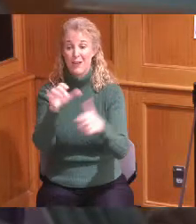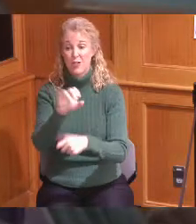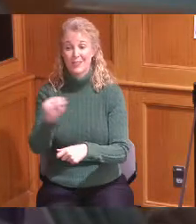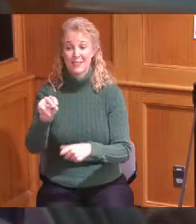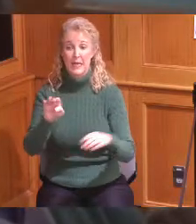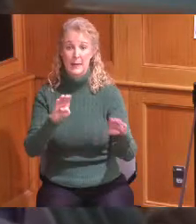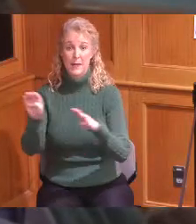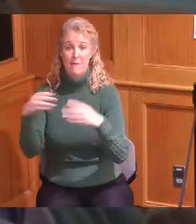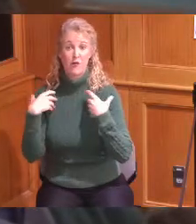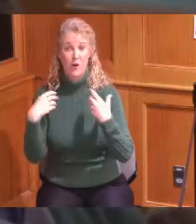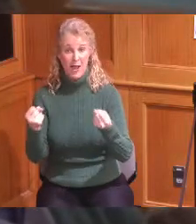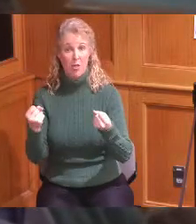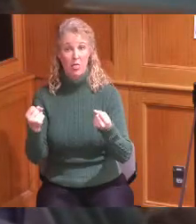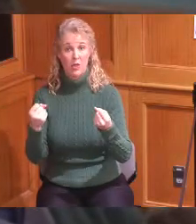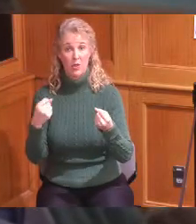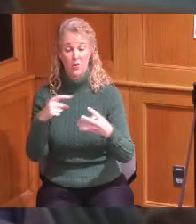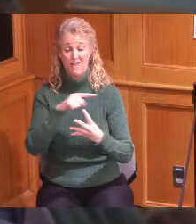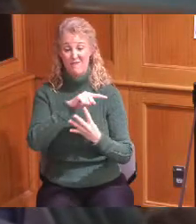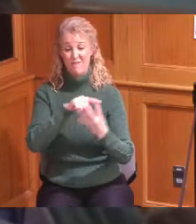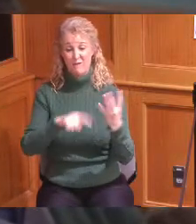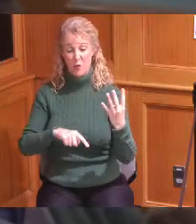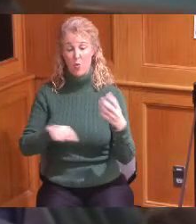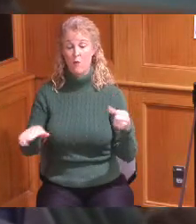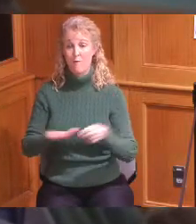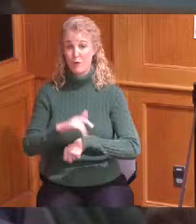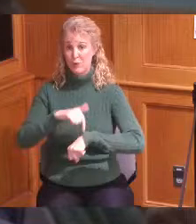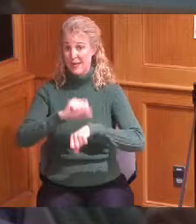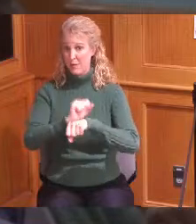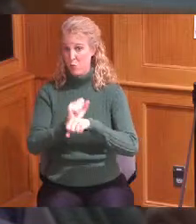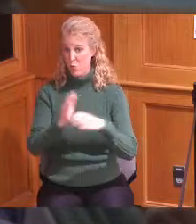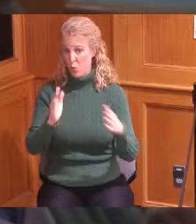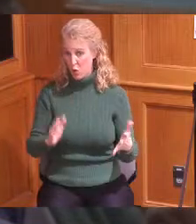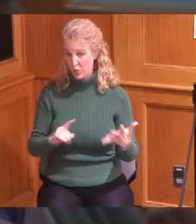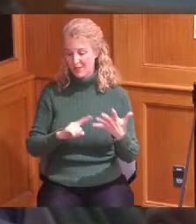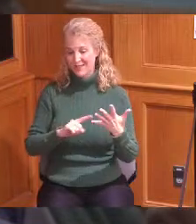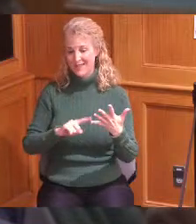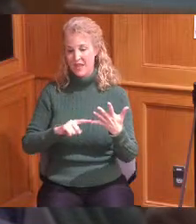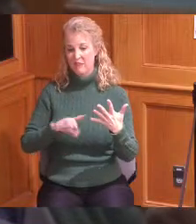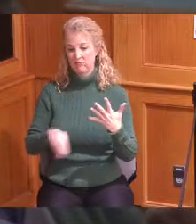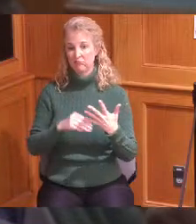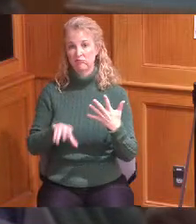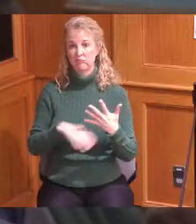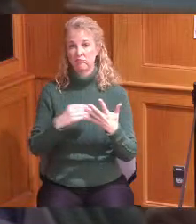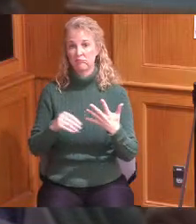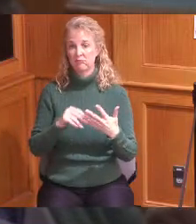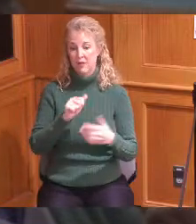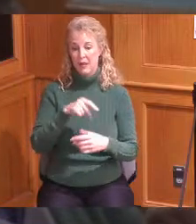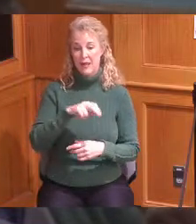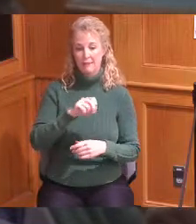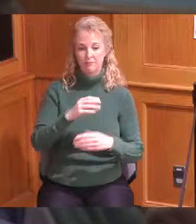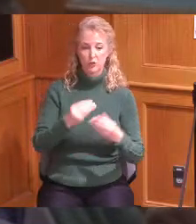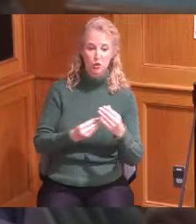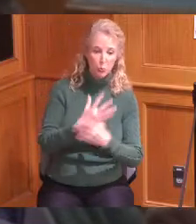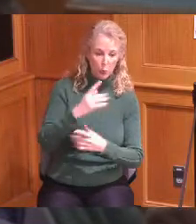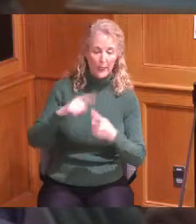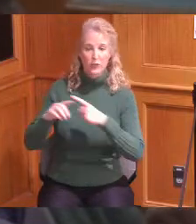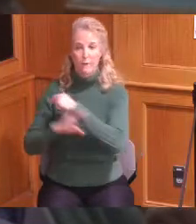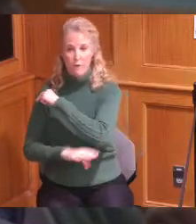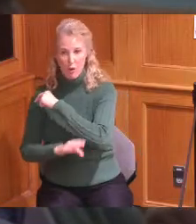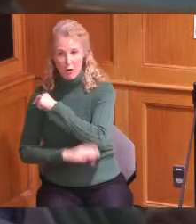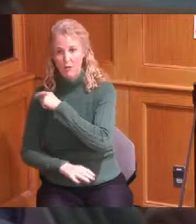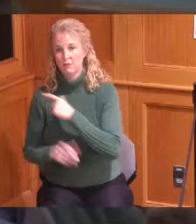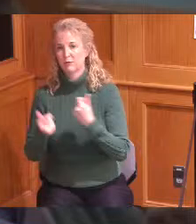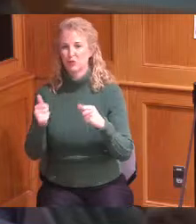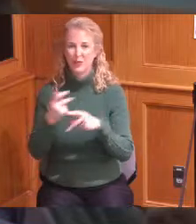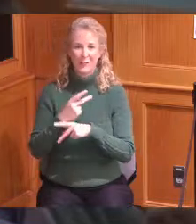Services. So we have 4 full-time outreach workers, as well as a 5th seasonal outreach worker that works from April through October to help with the